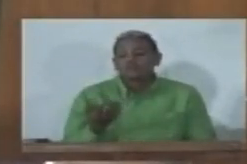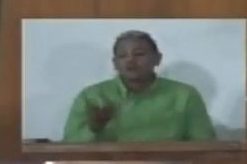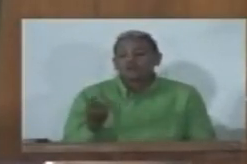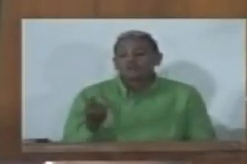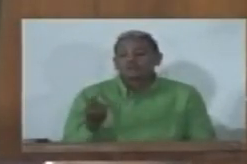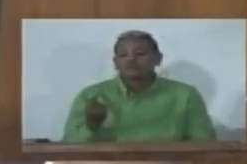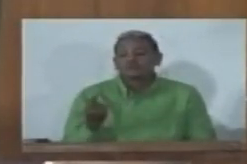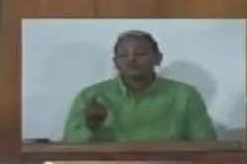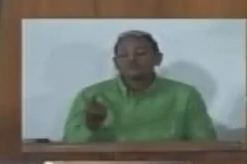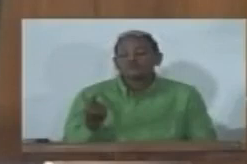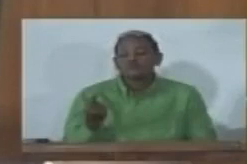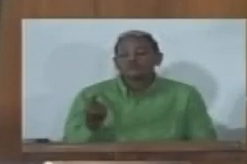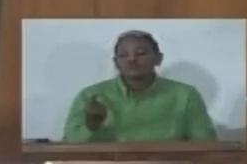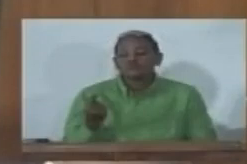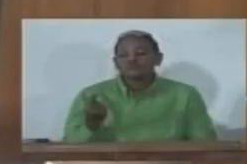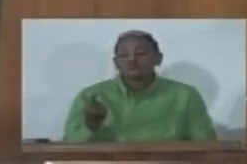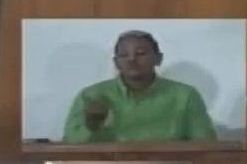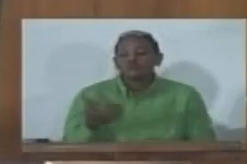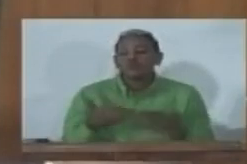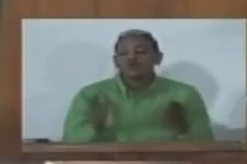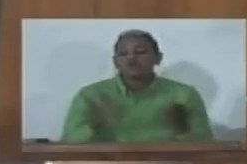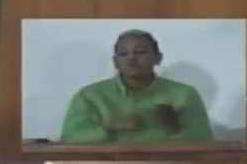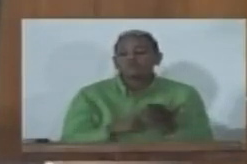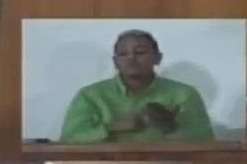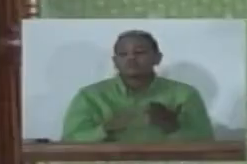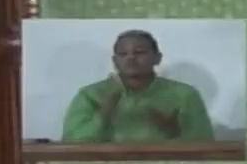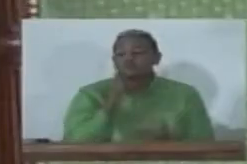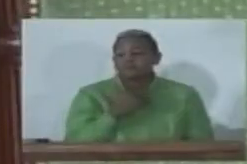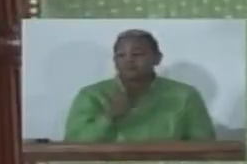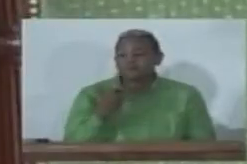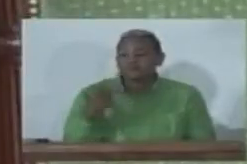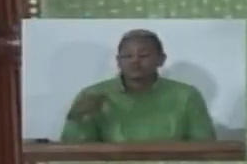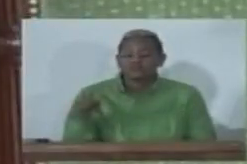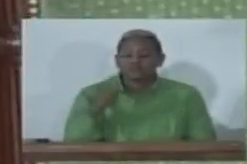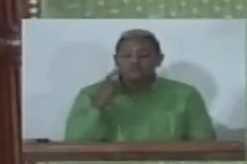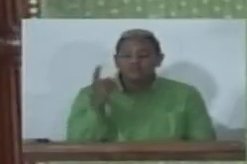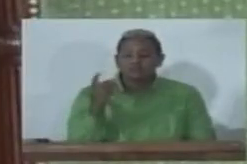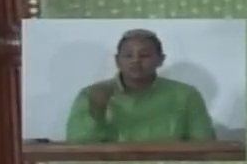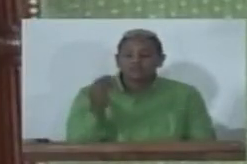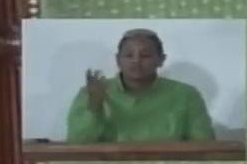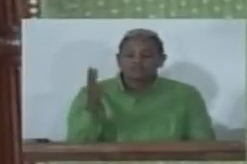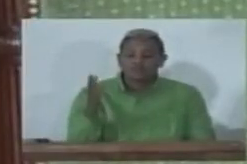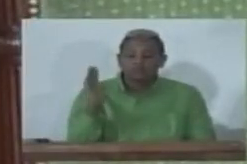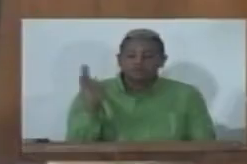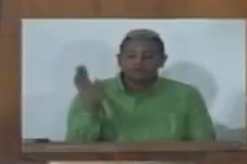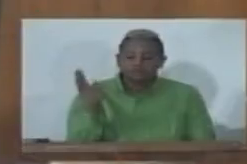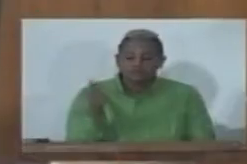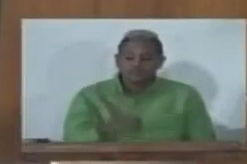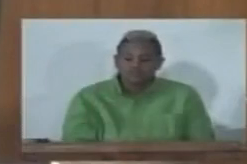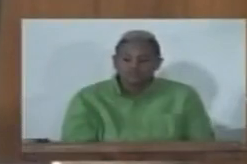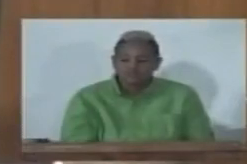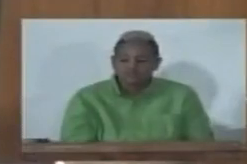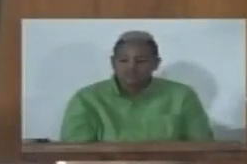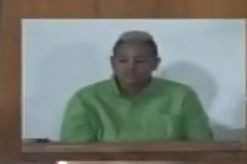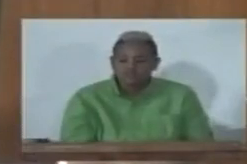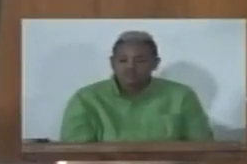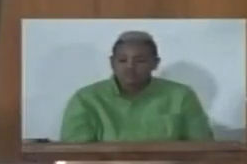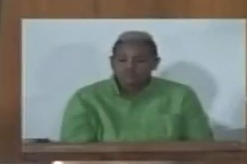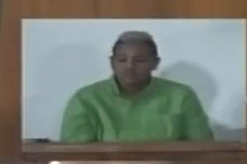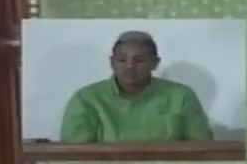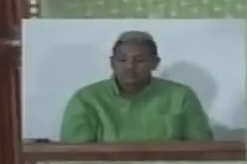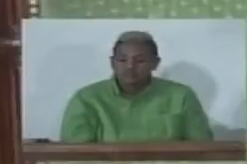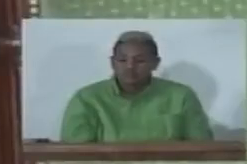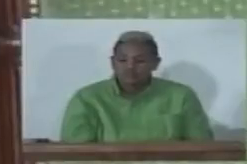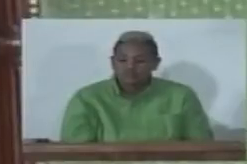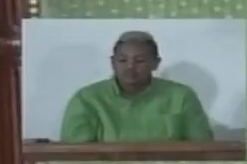open the debate to my colleagues for them to give their presentation. And this is in relation Speaking about the